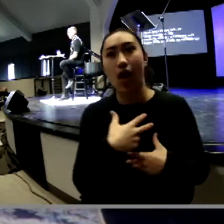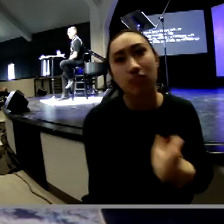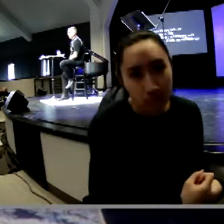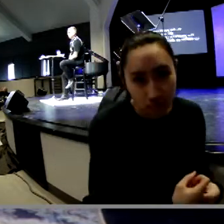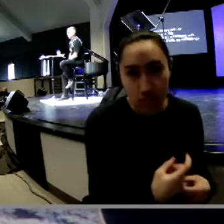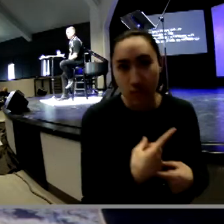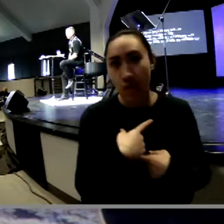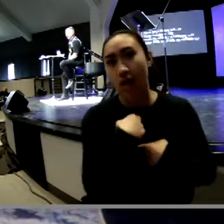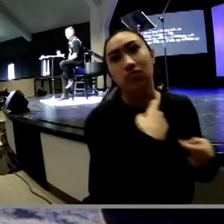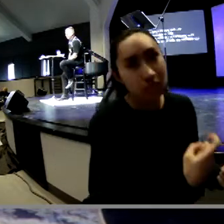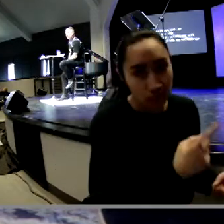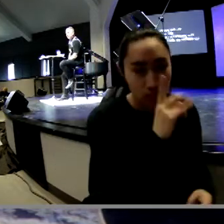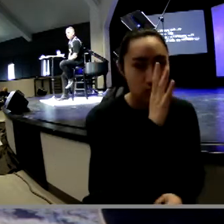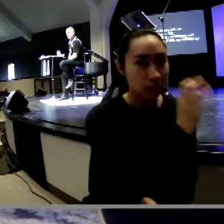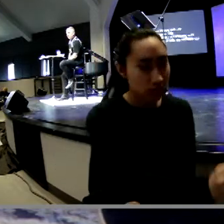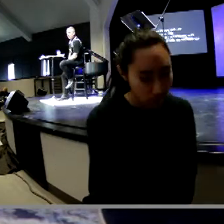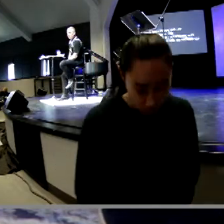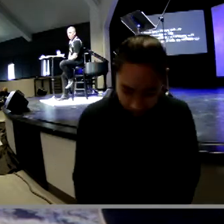yourself as a soil type?